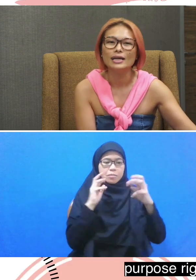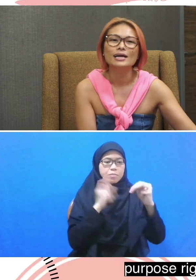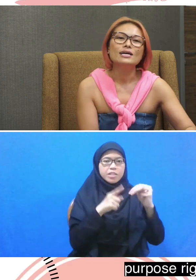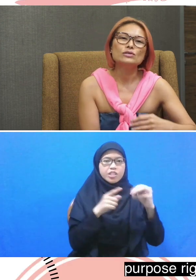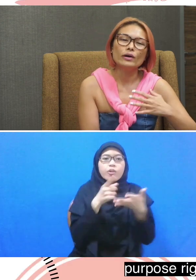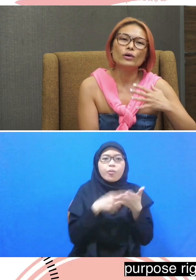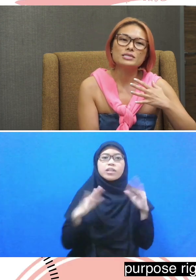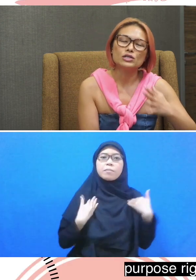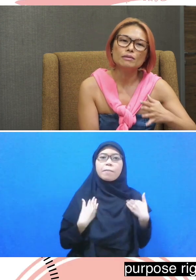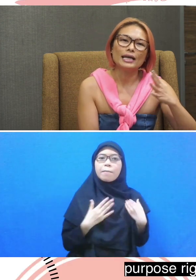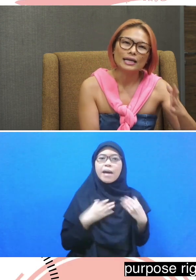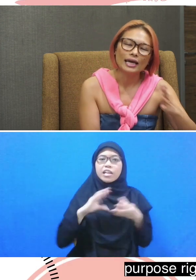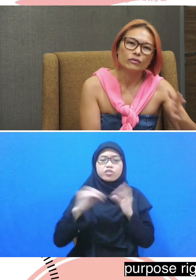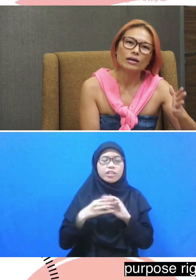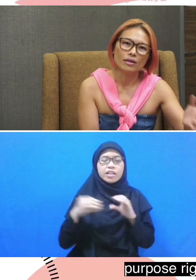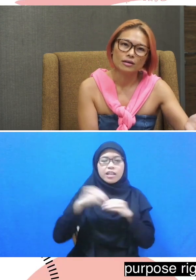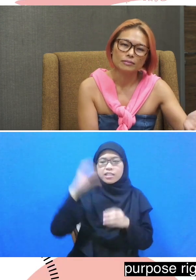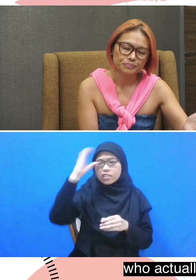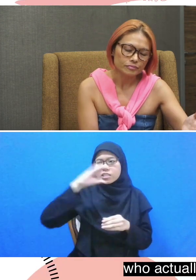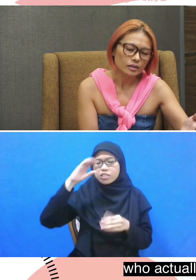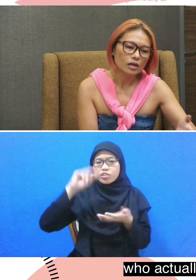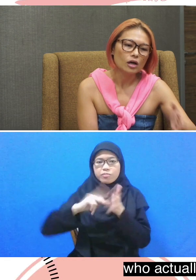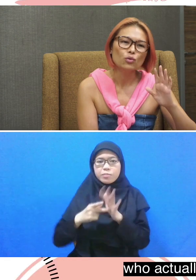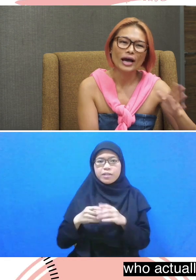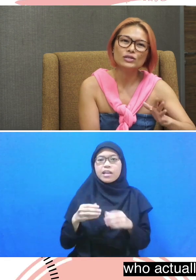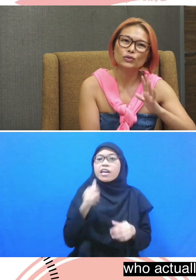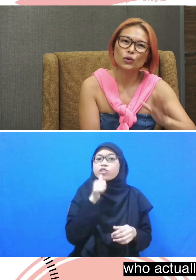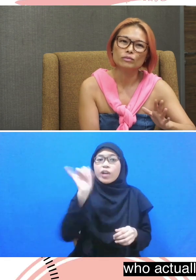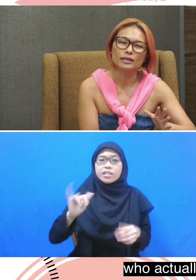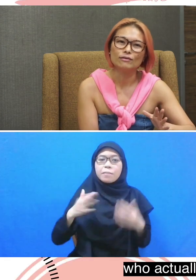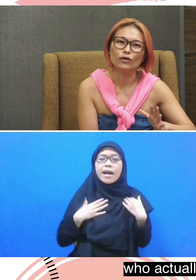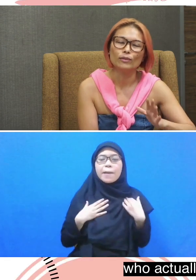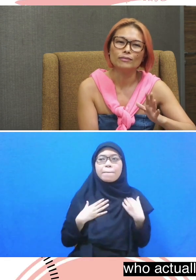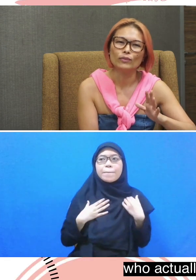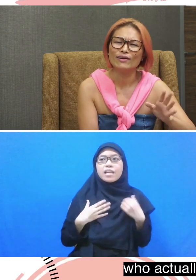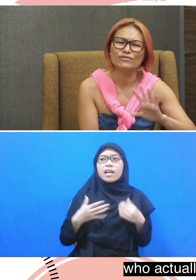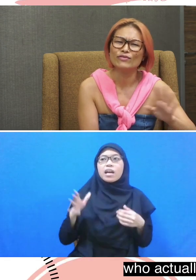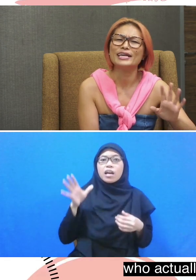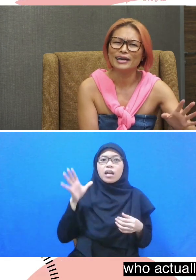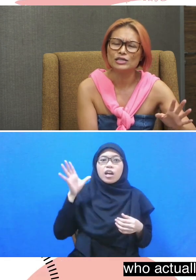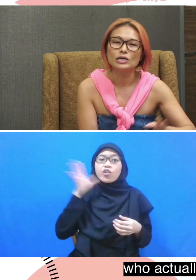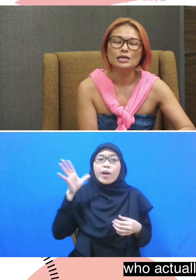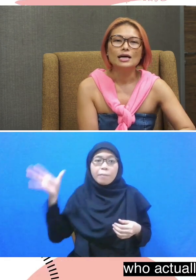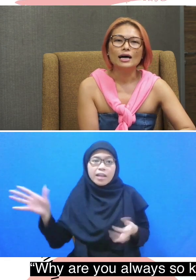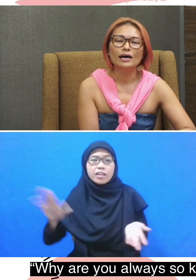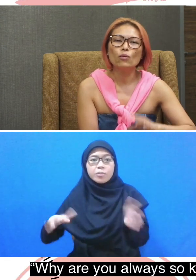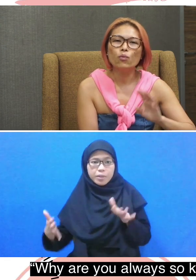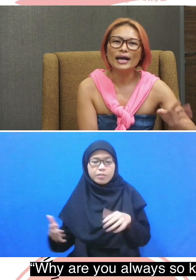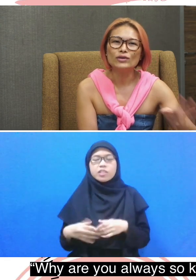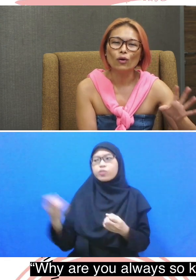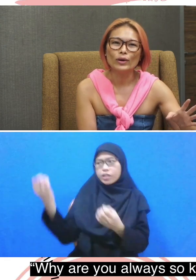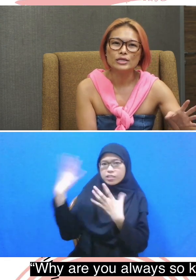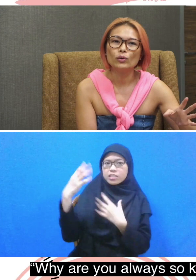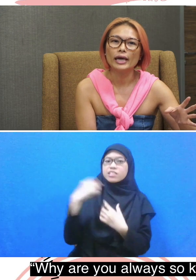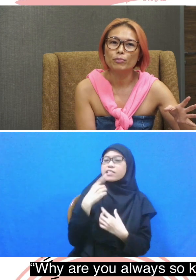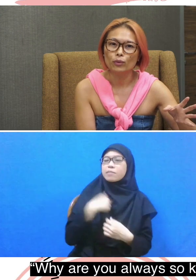right? So it was actually my late grandmother who actually told me from when I was very young age, why are